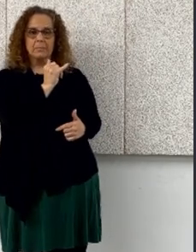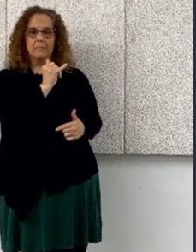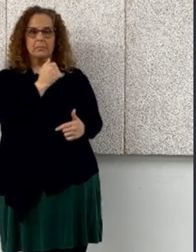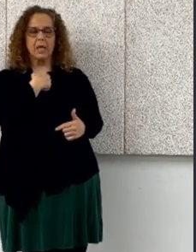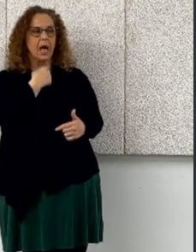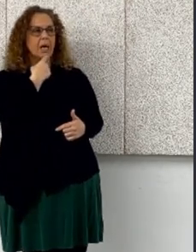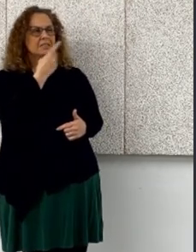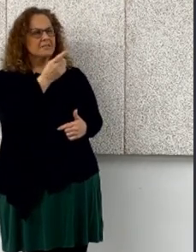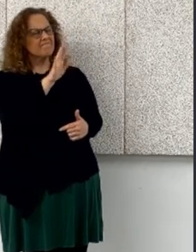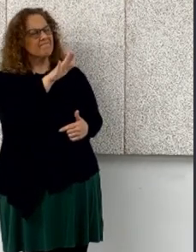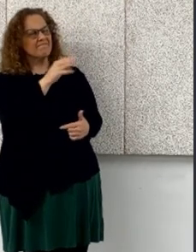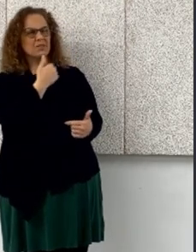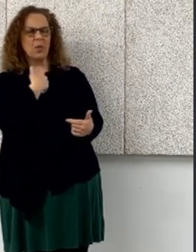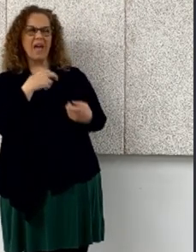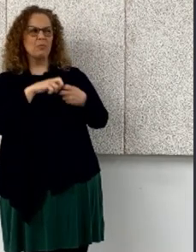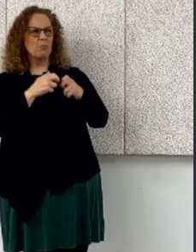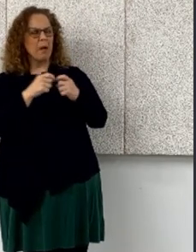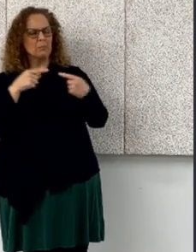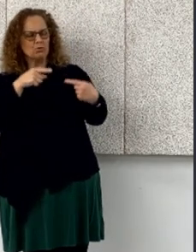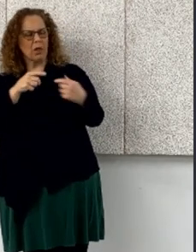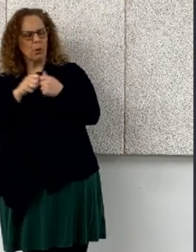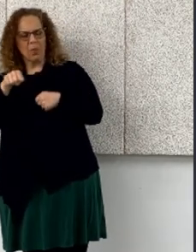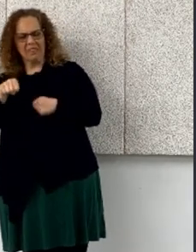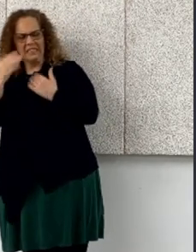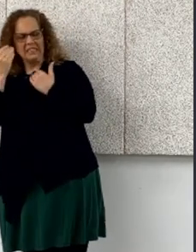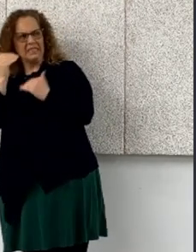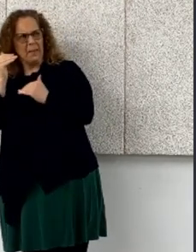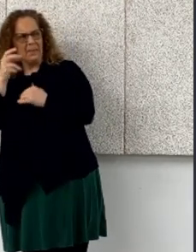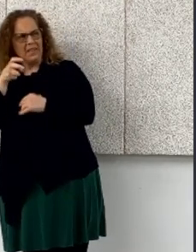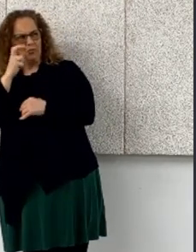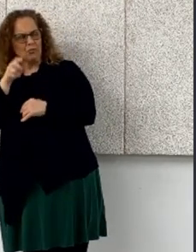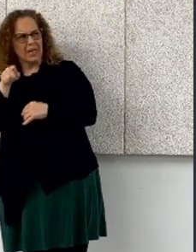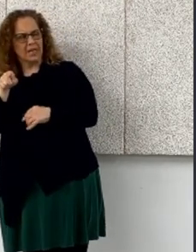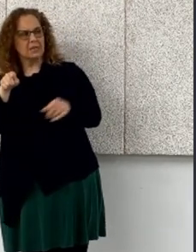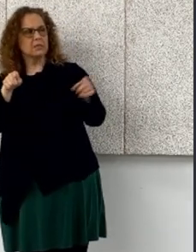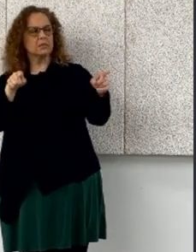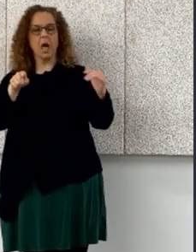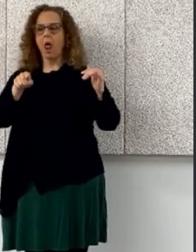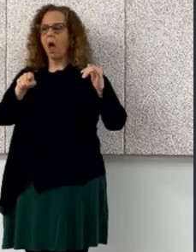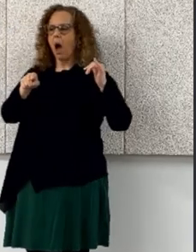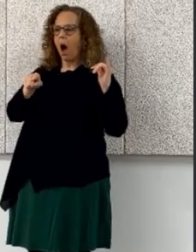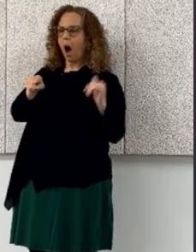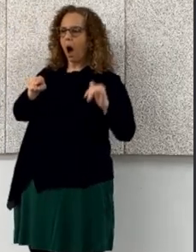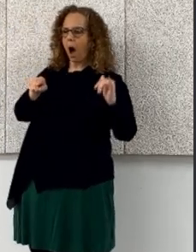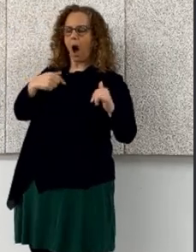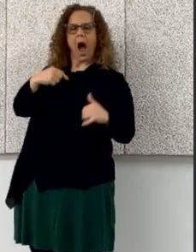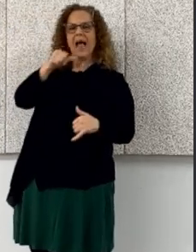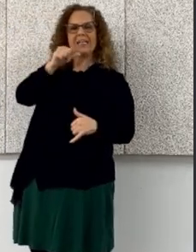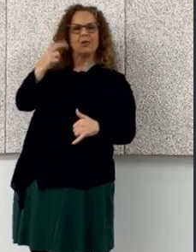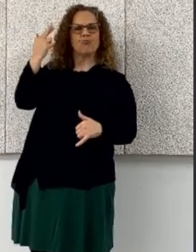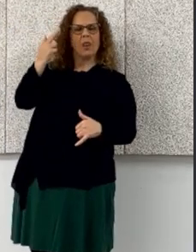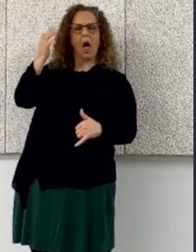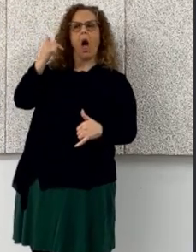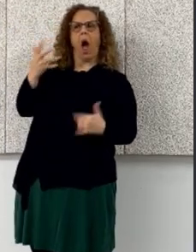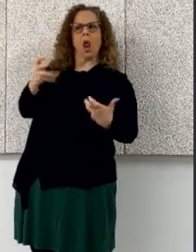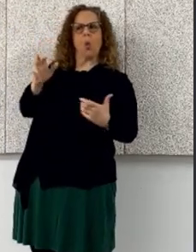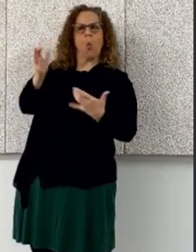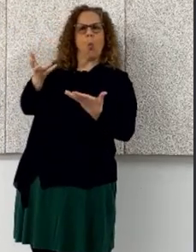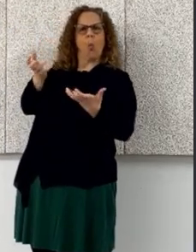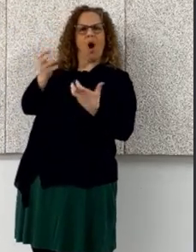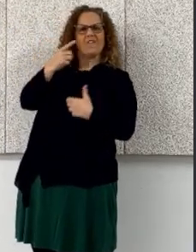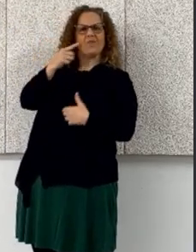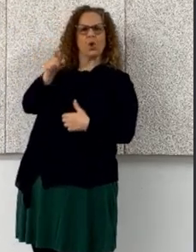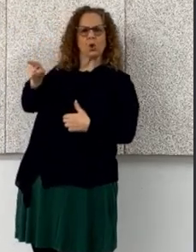very generous and also said, oh, I didn't want that for you. Right. Let's talk about how to get to